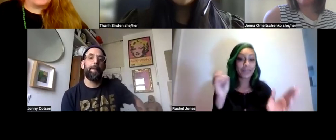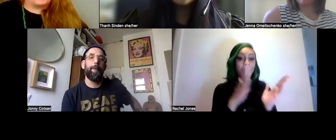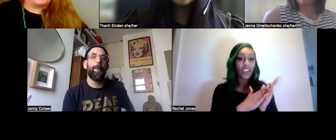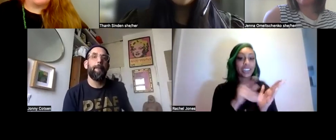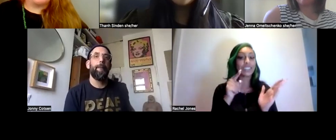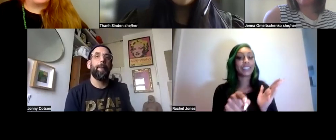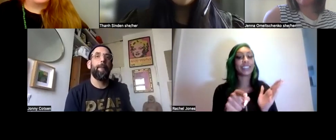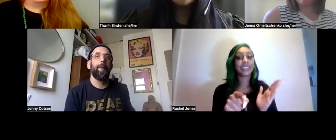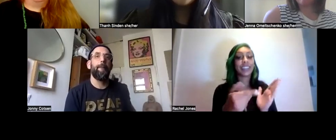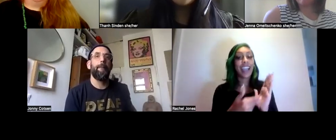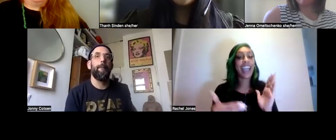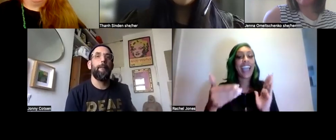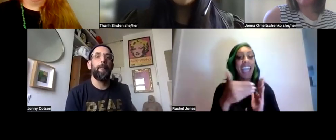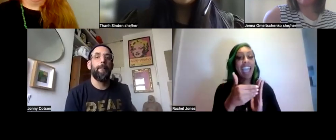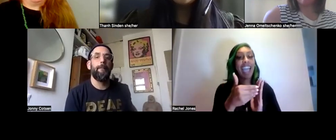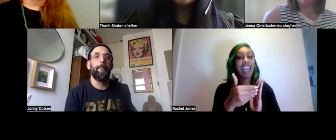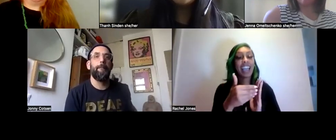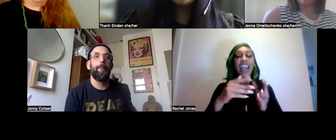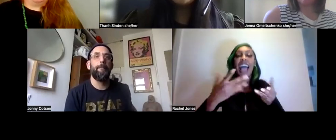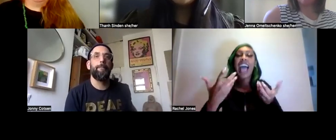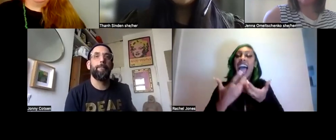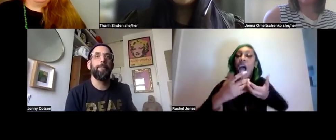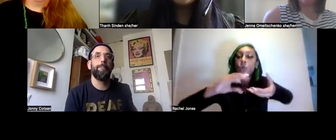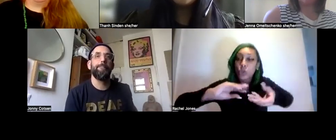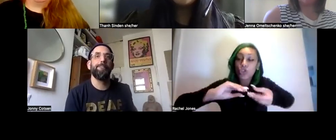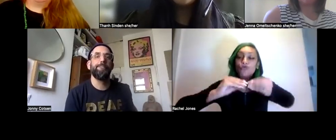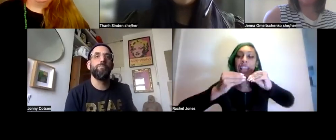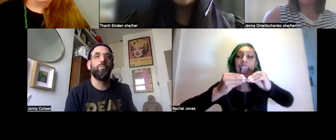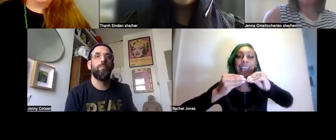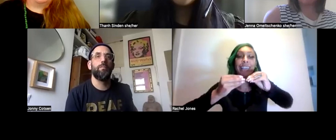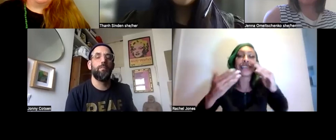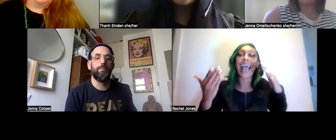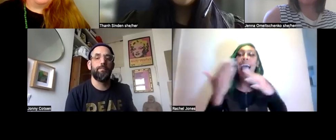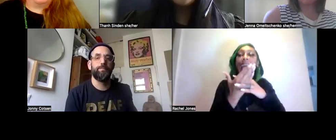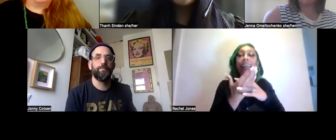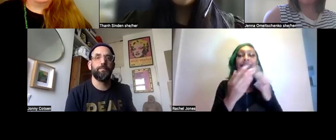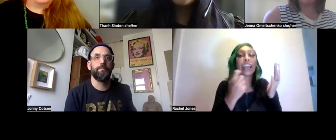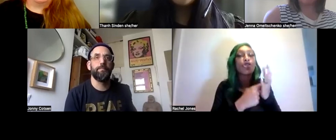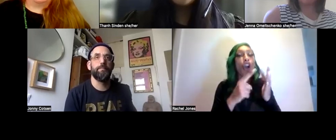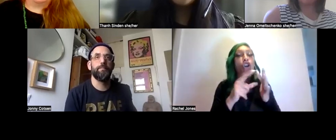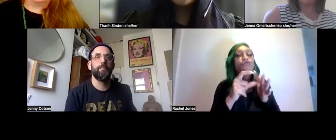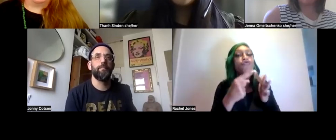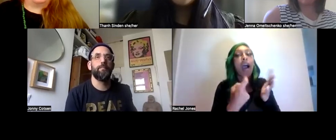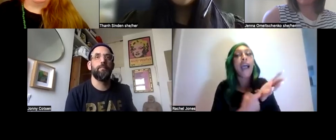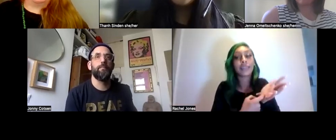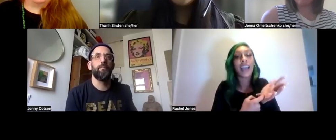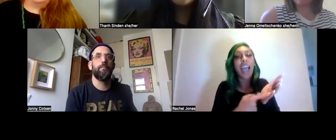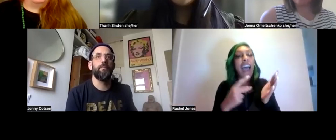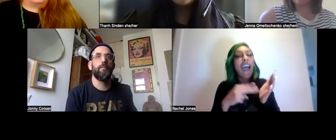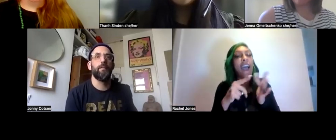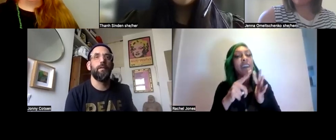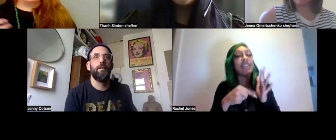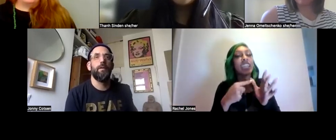added how to create an access rider, which is Vijay Patel's guidance to that as